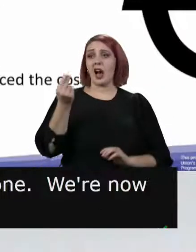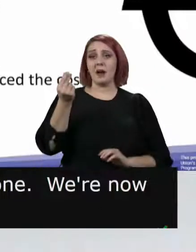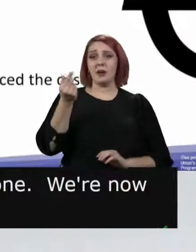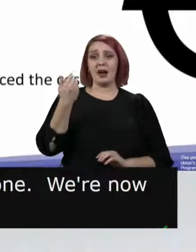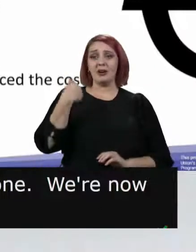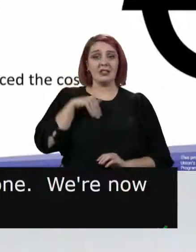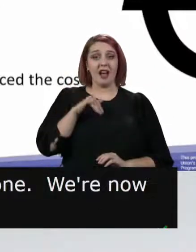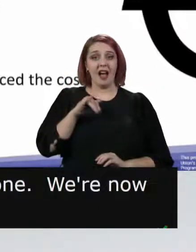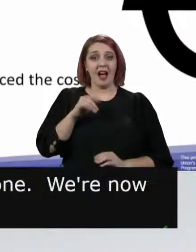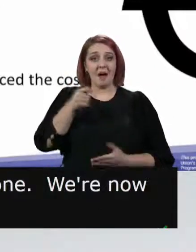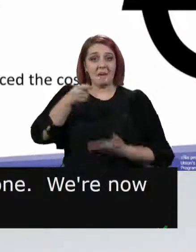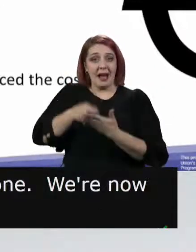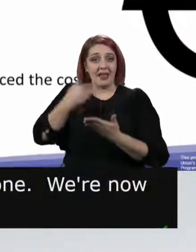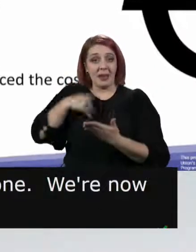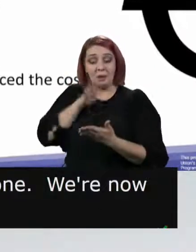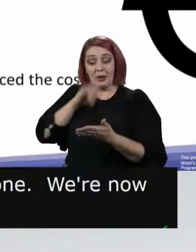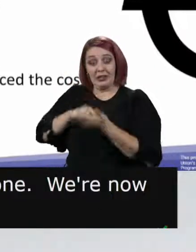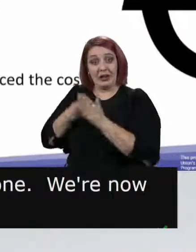user case.